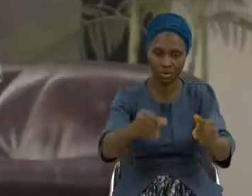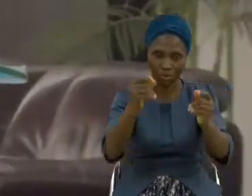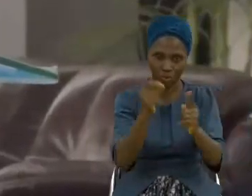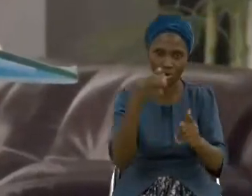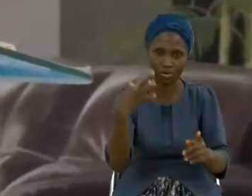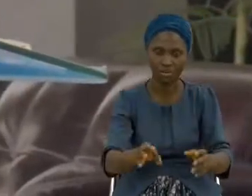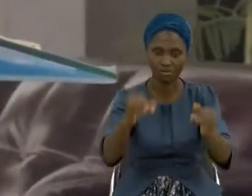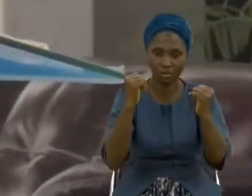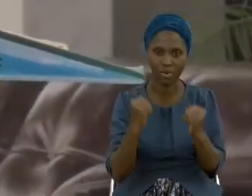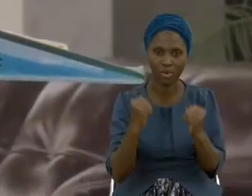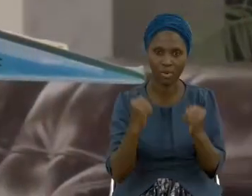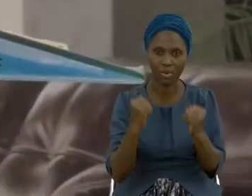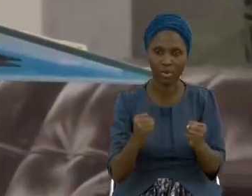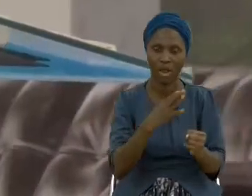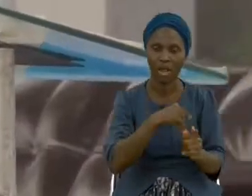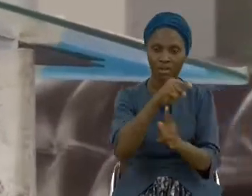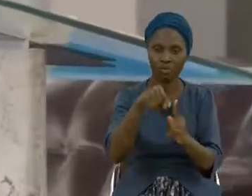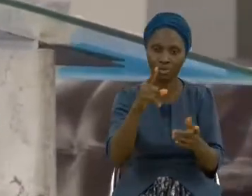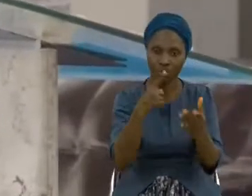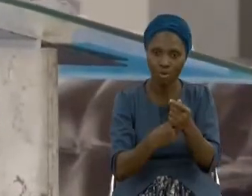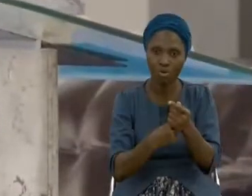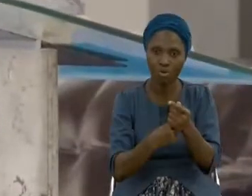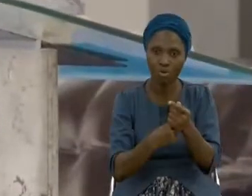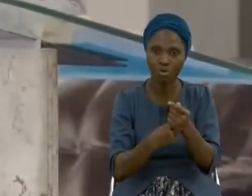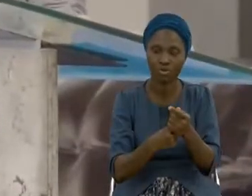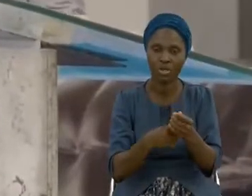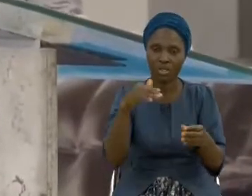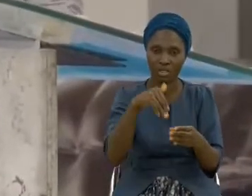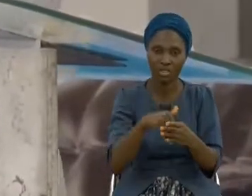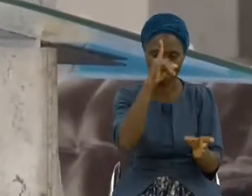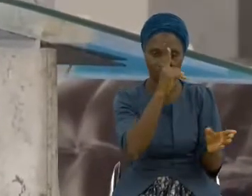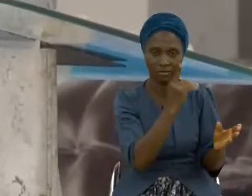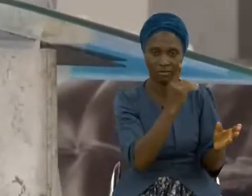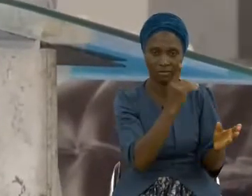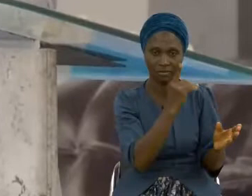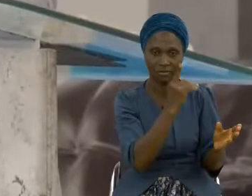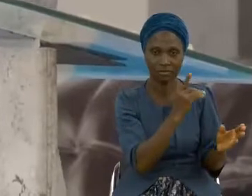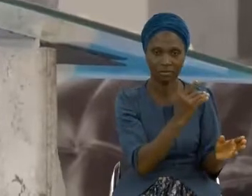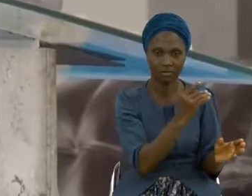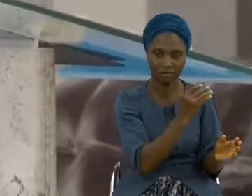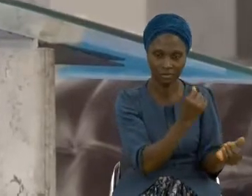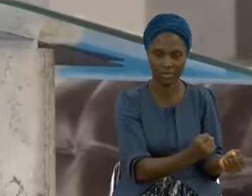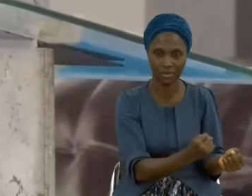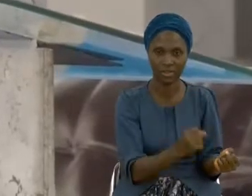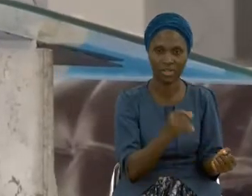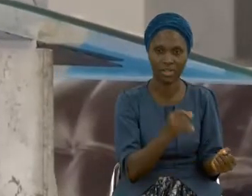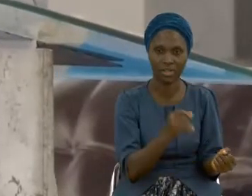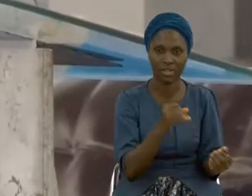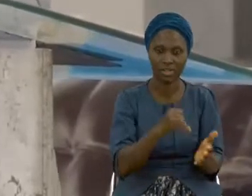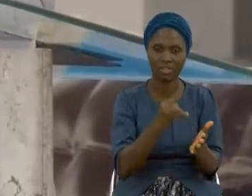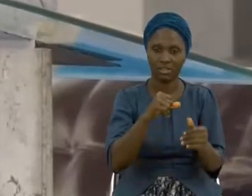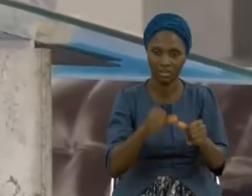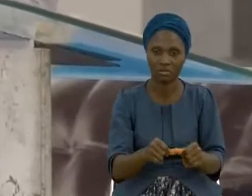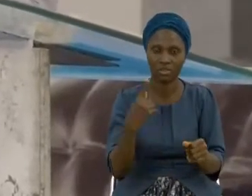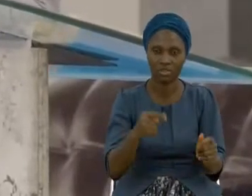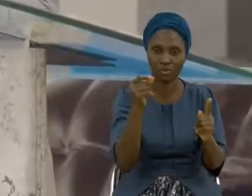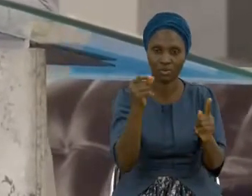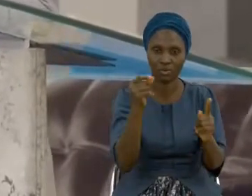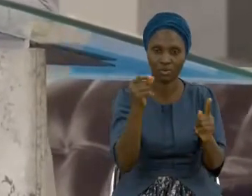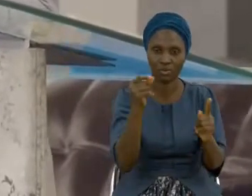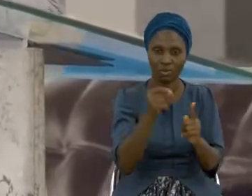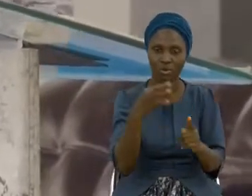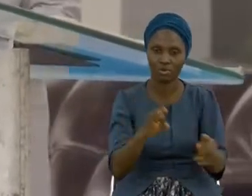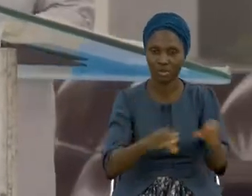the word of performance in your life as thou as believed so be done unto